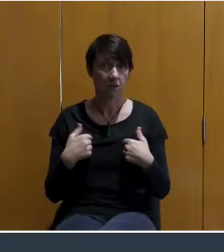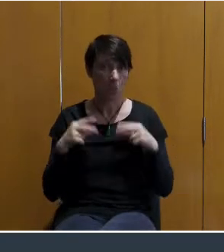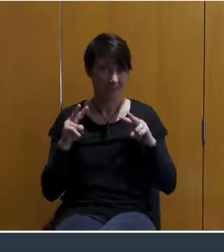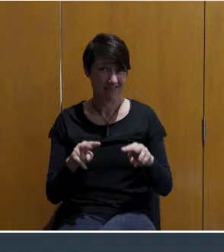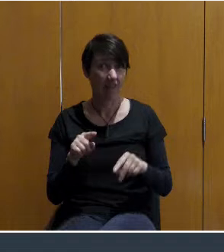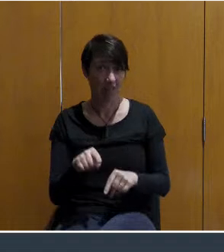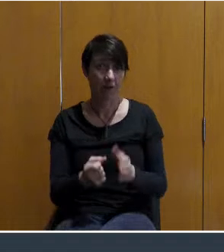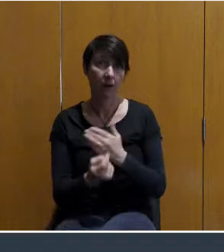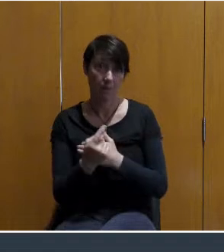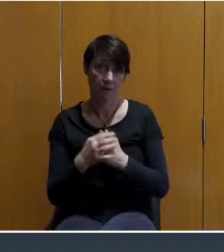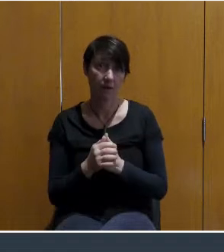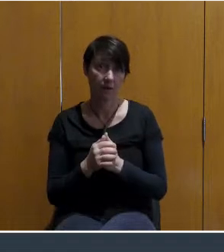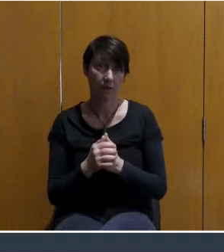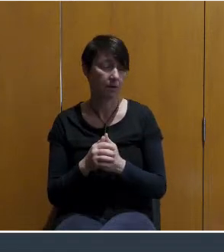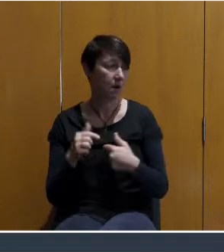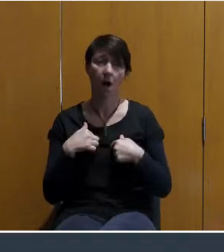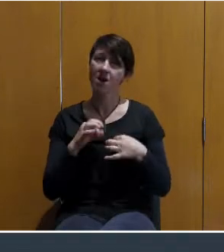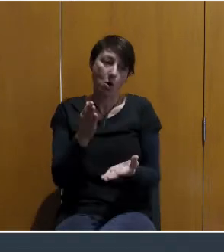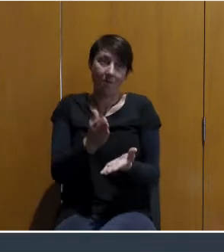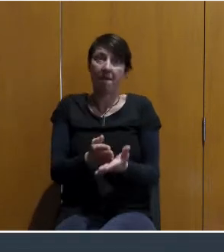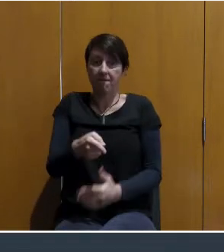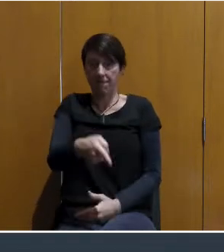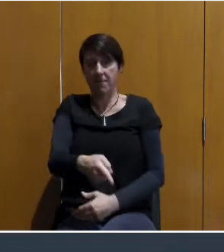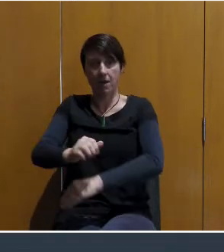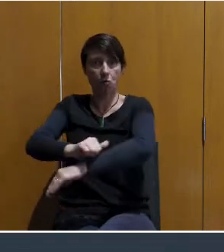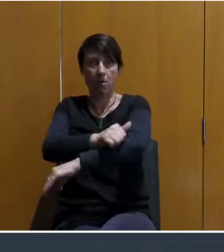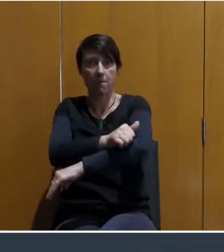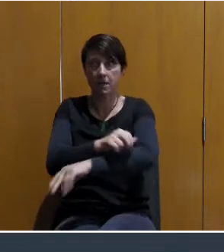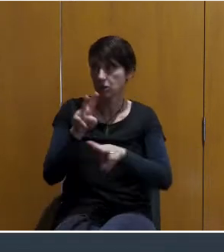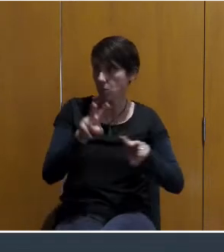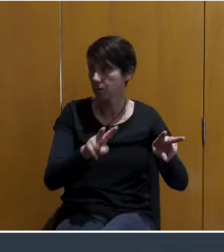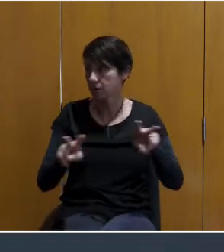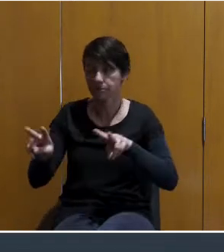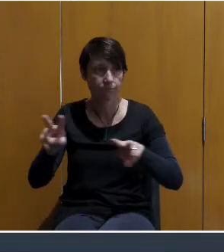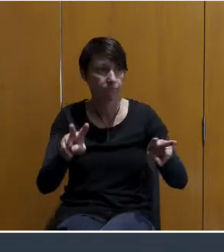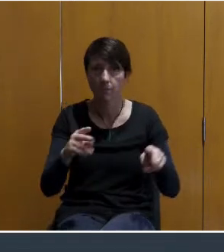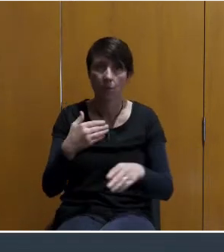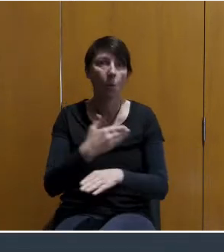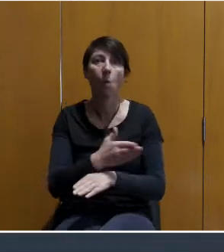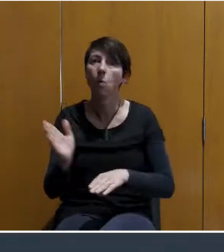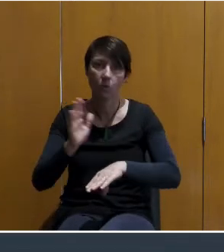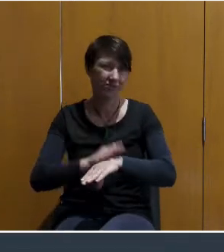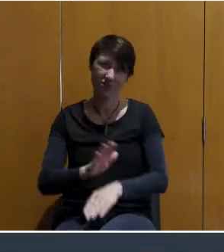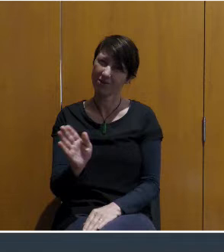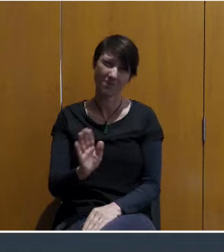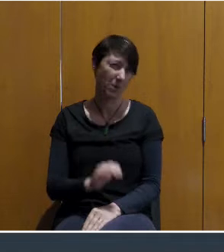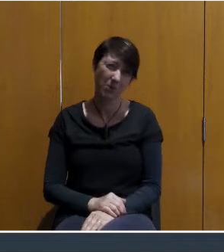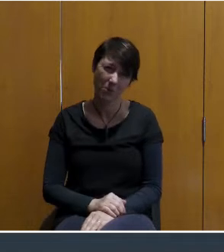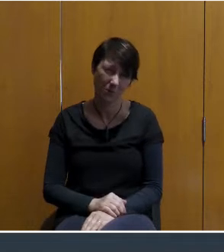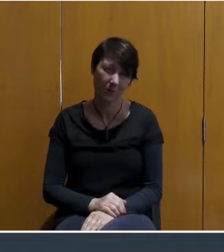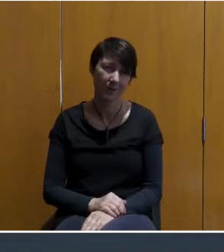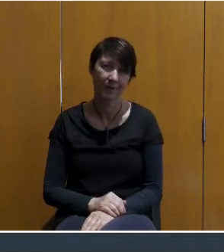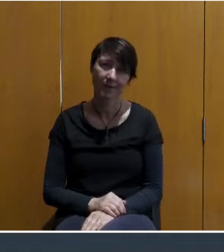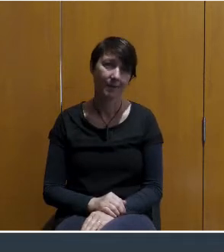resources to follow everything. But what we do is, we do have advocacy. But I just wanted you to